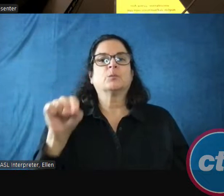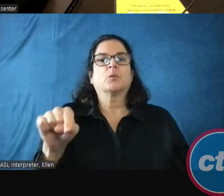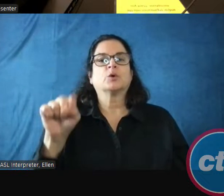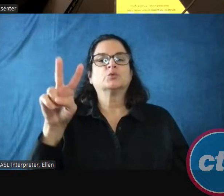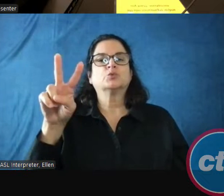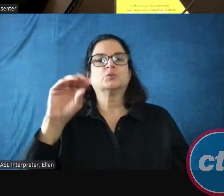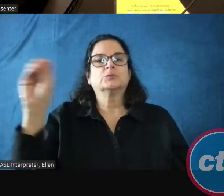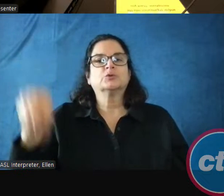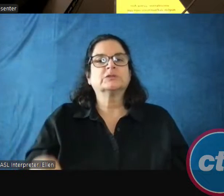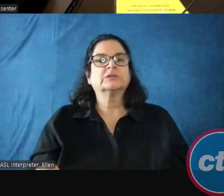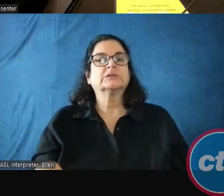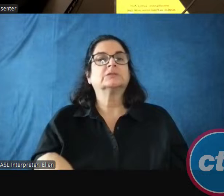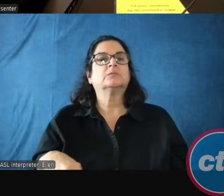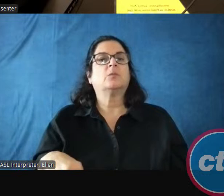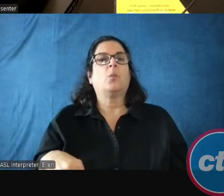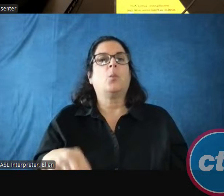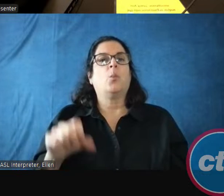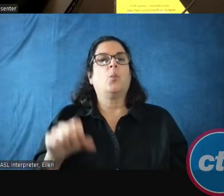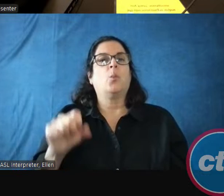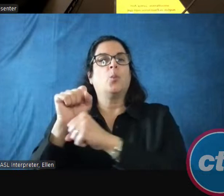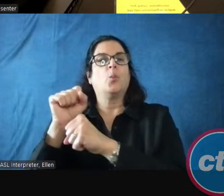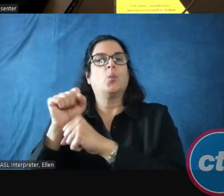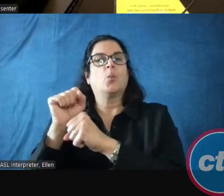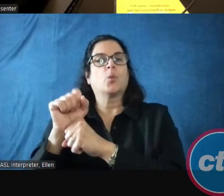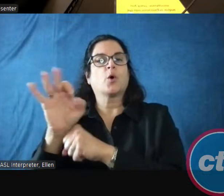On the workforce side, as of the end of July,